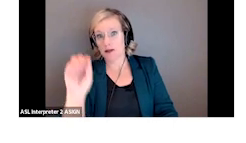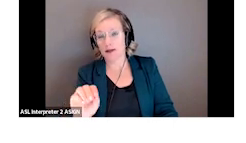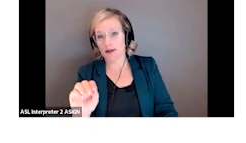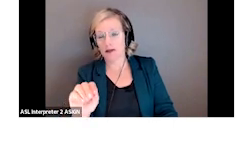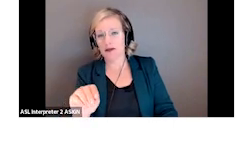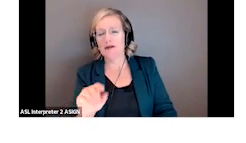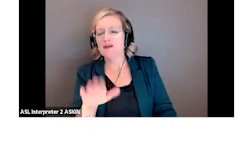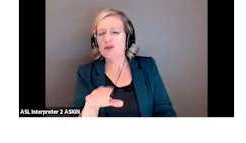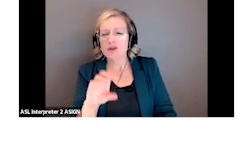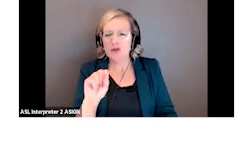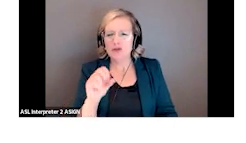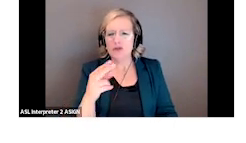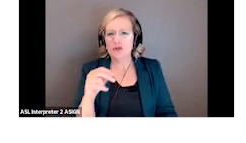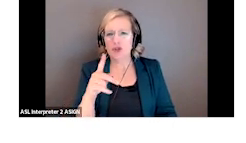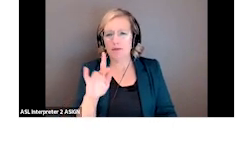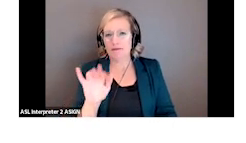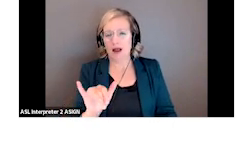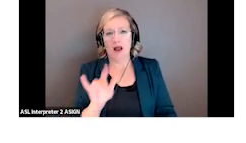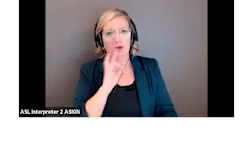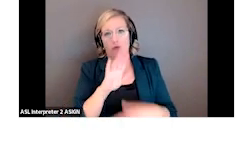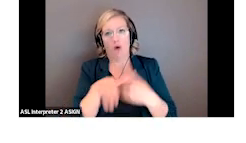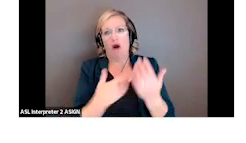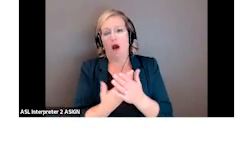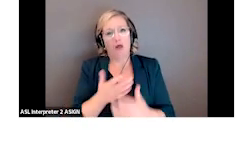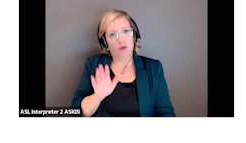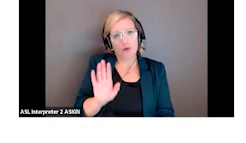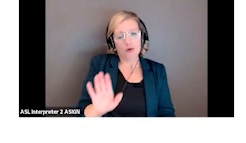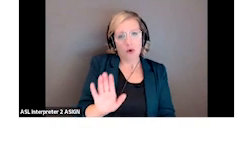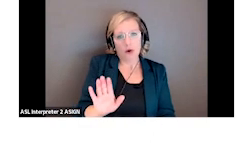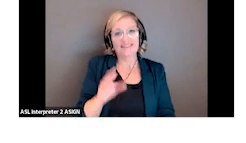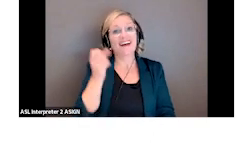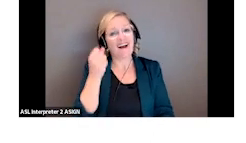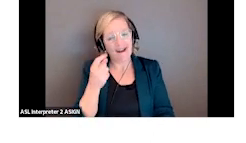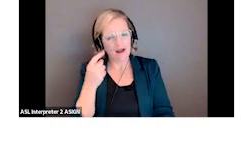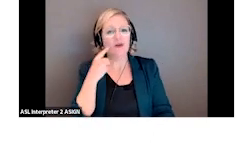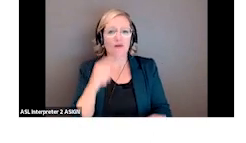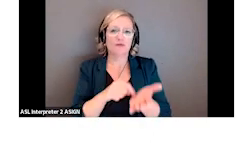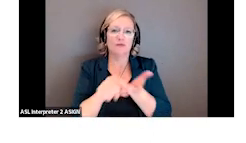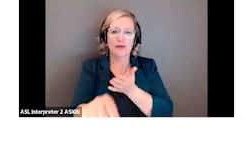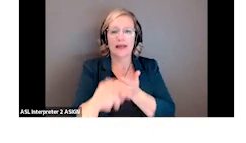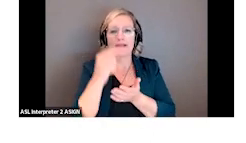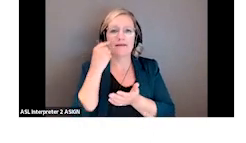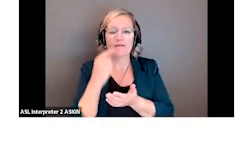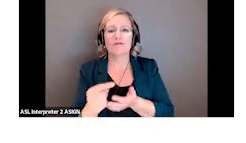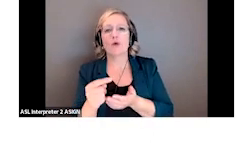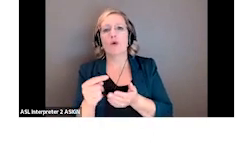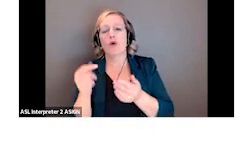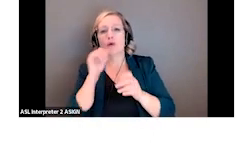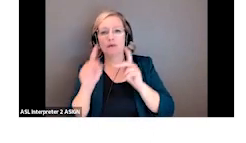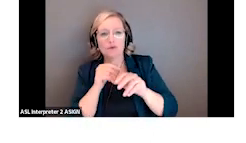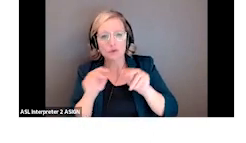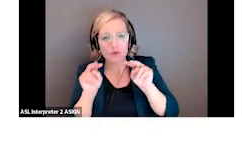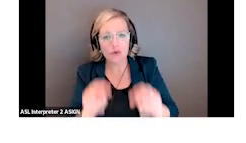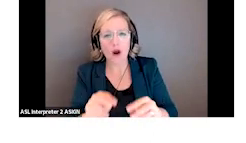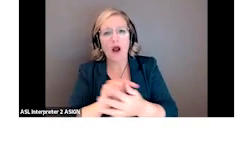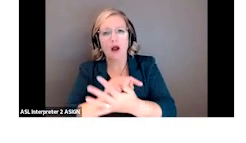Shopify, you're going to get all the margin, but you have to pay for the eyeballs where Amazon comes with eyeballs.